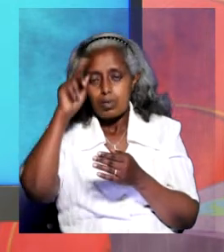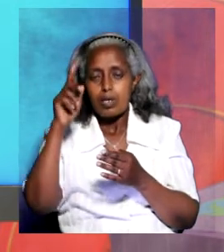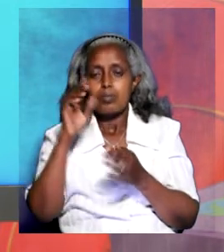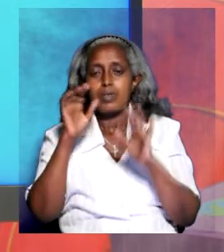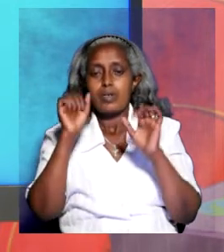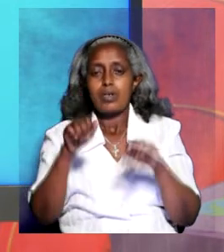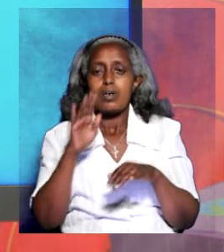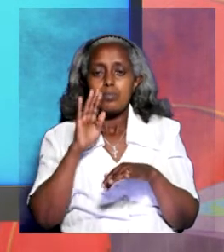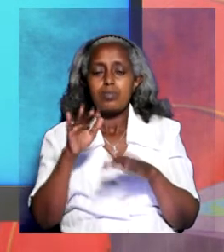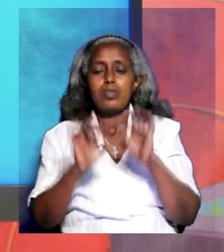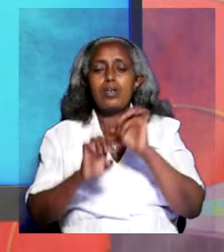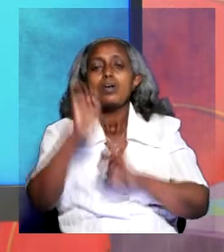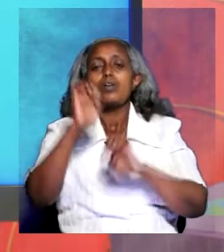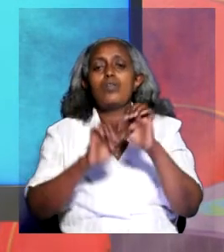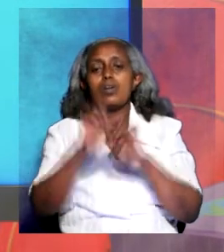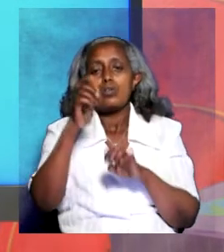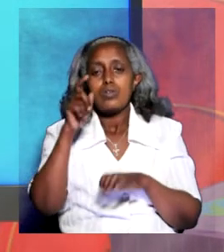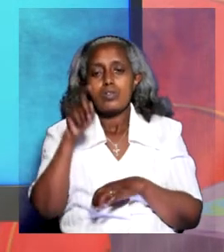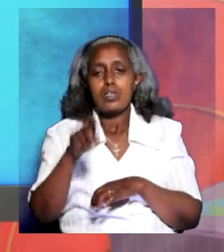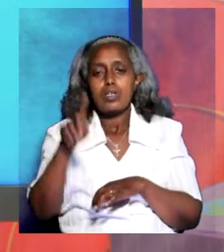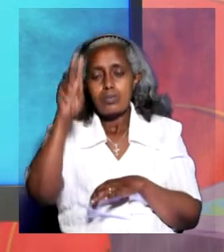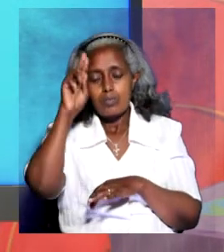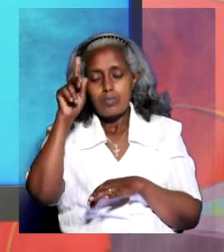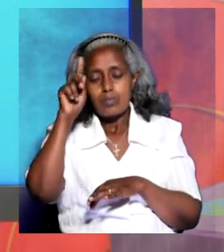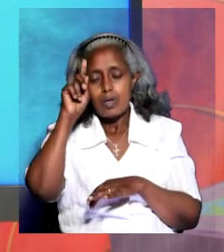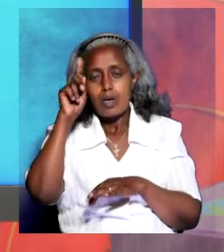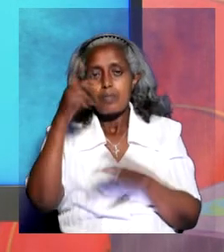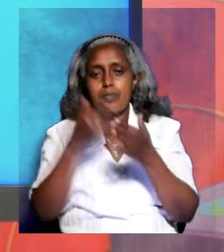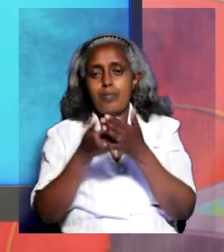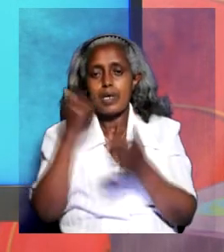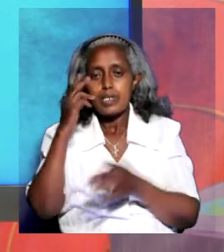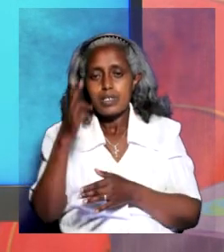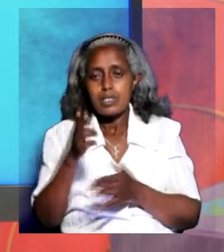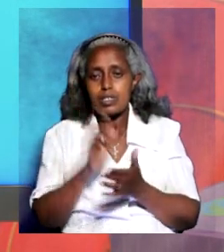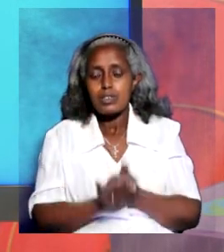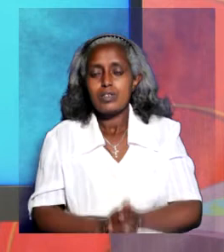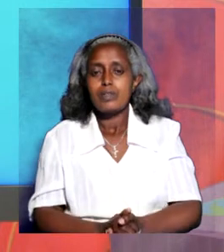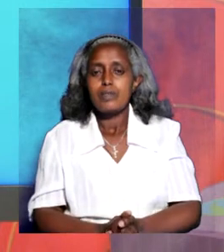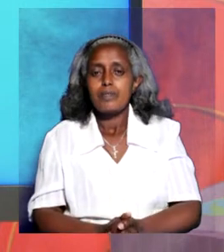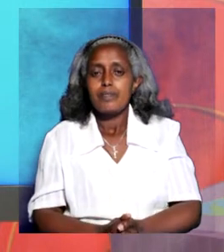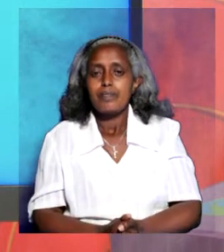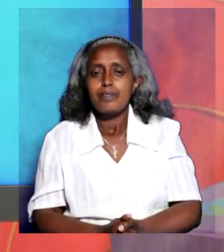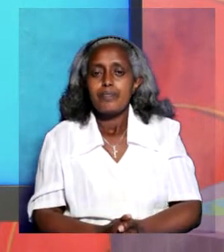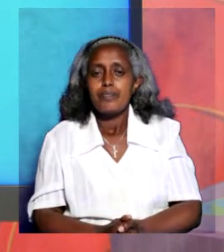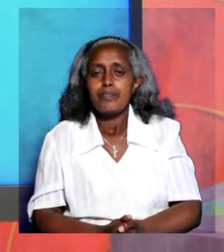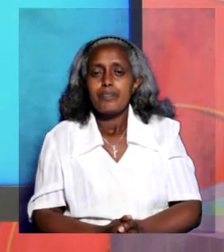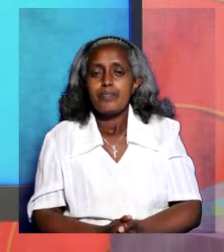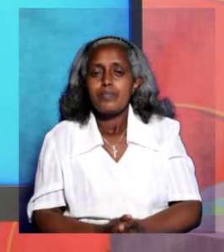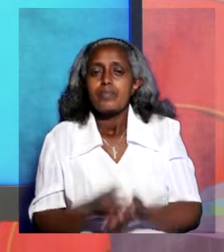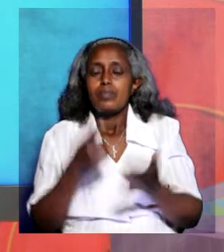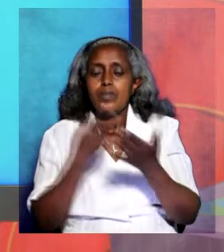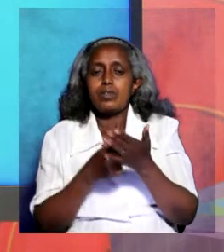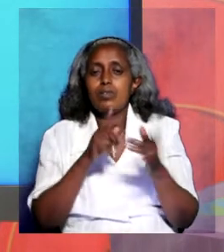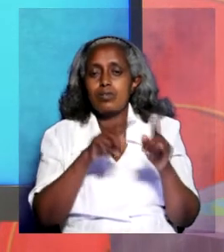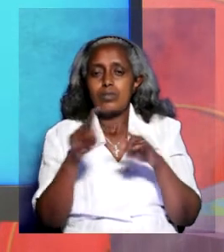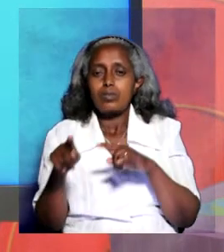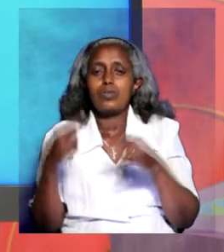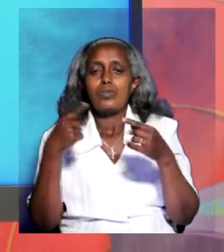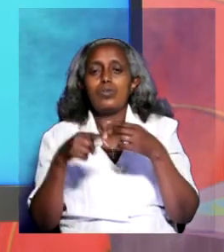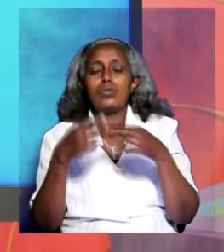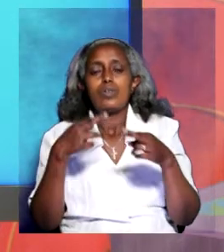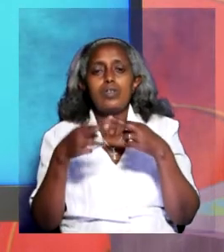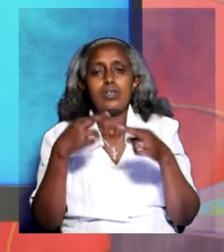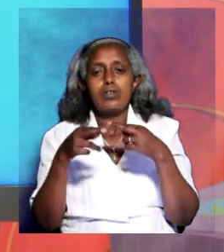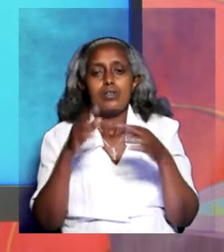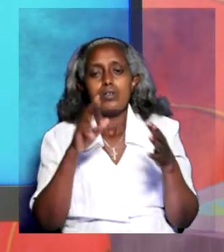be evaluated using x prime minus h. And we can also relate y prime